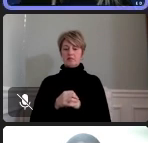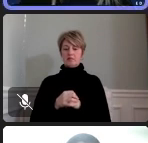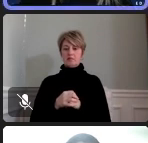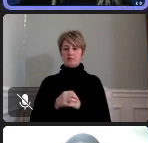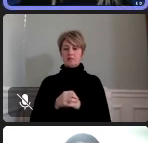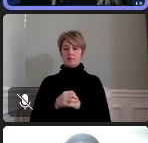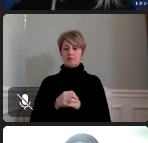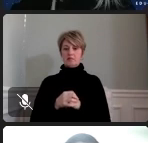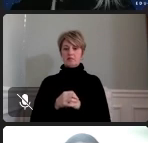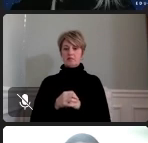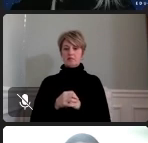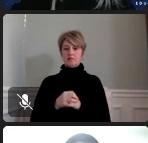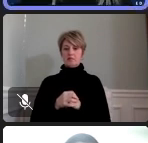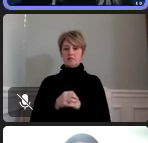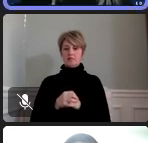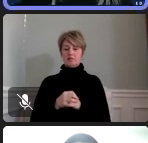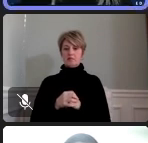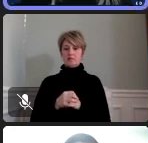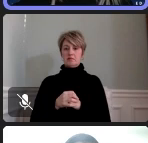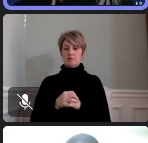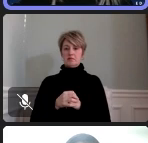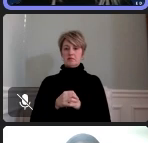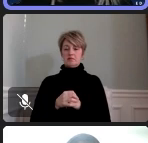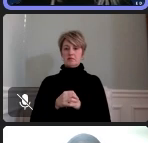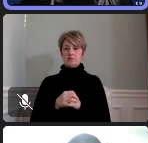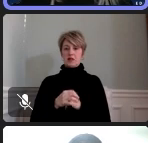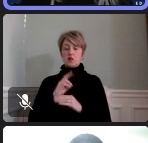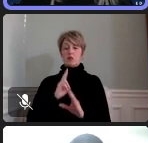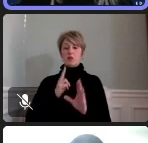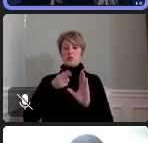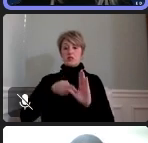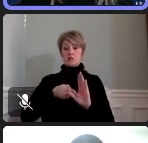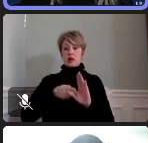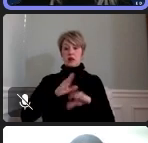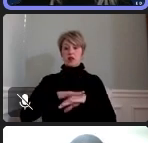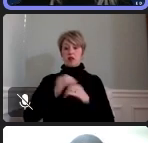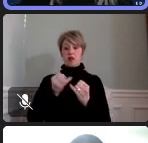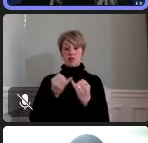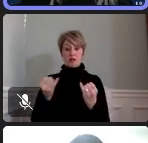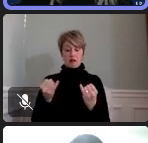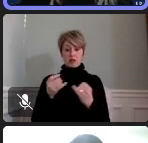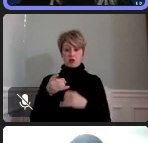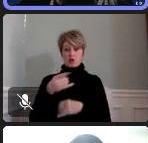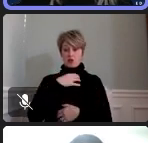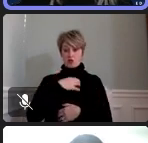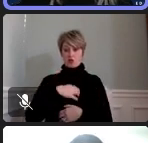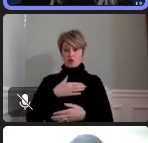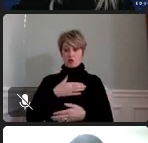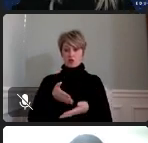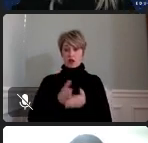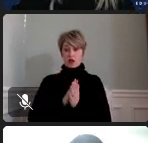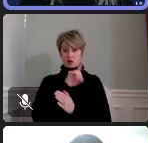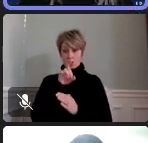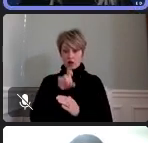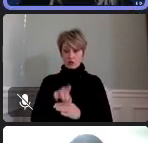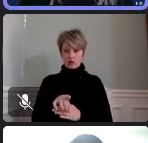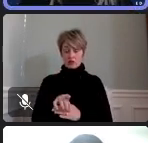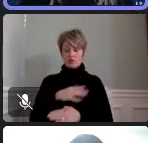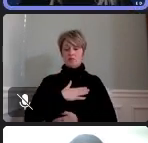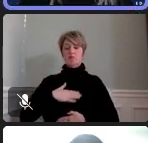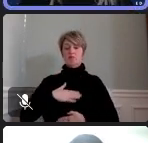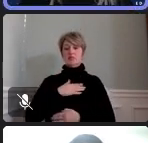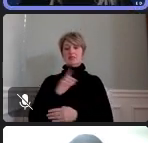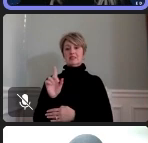Next slide, please. When participating online and you wish to ask a question, please click